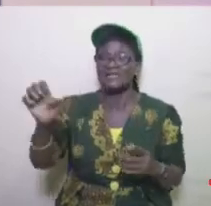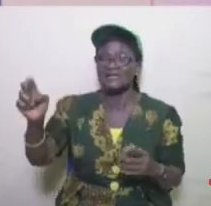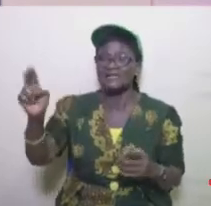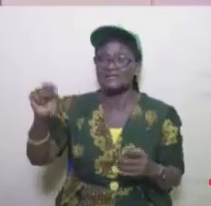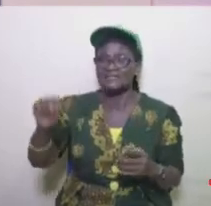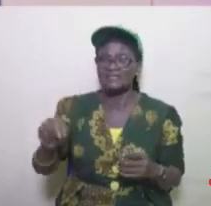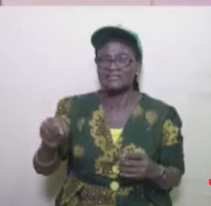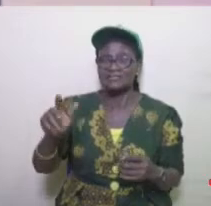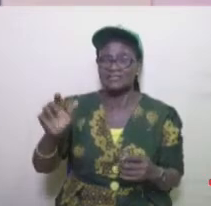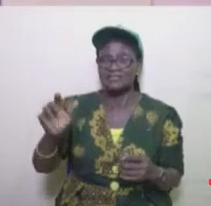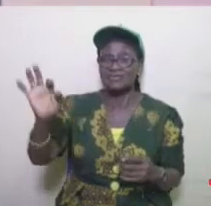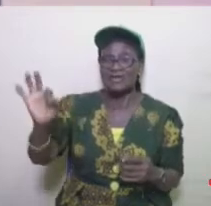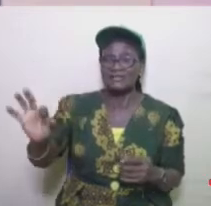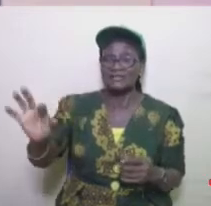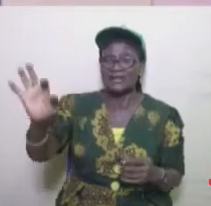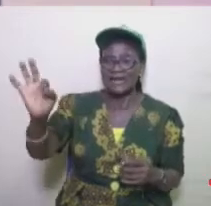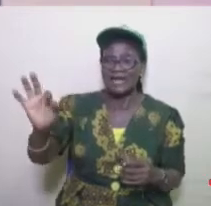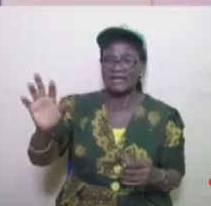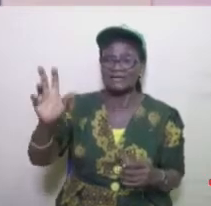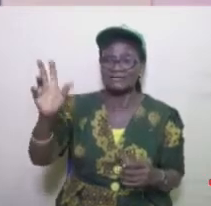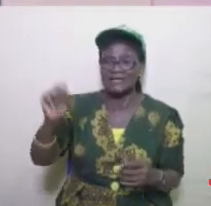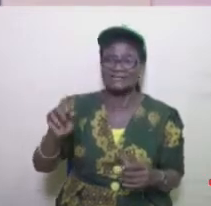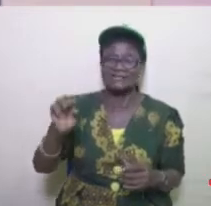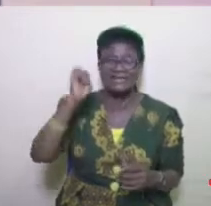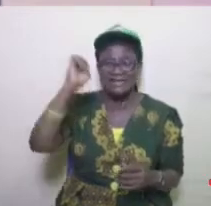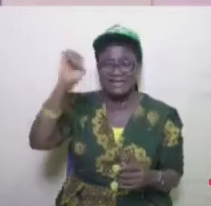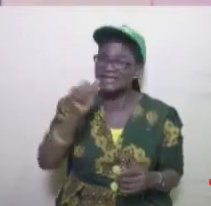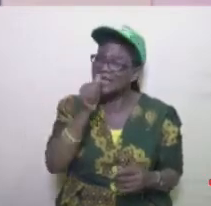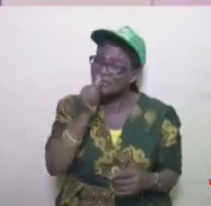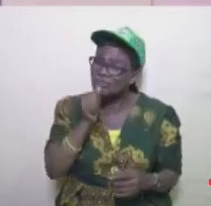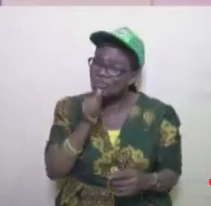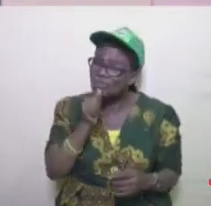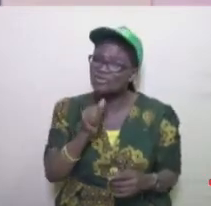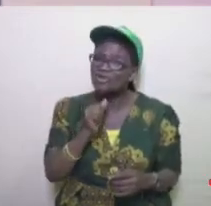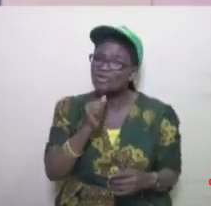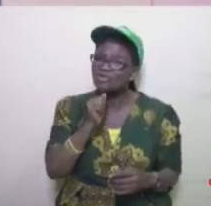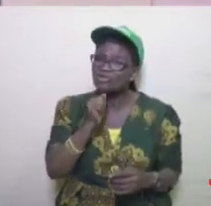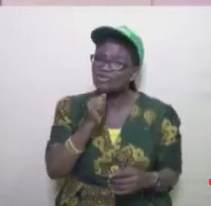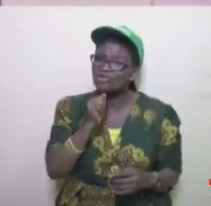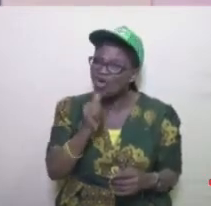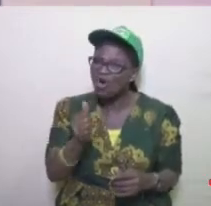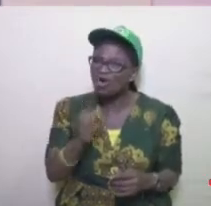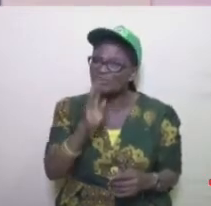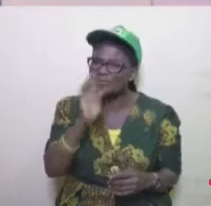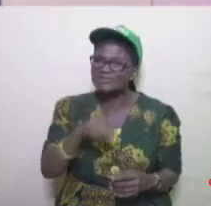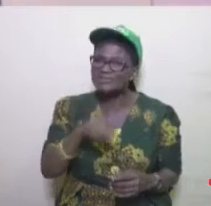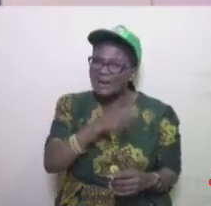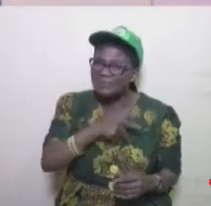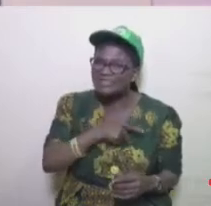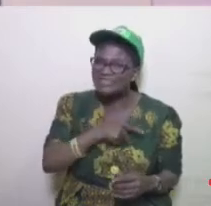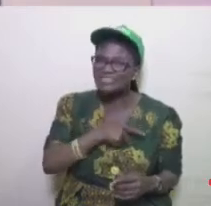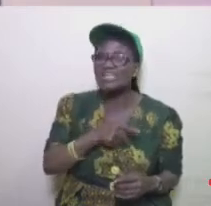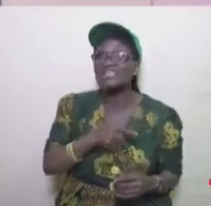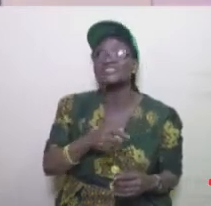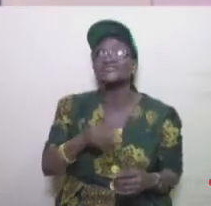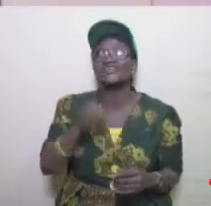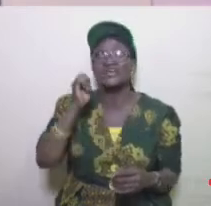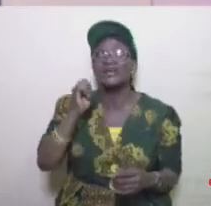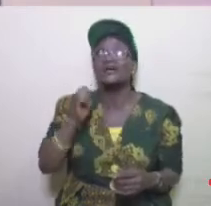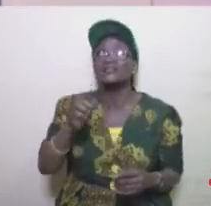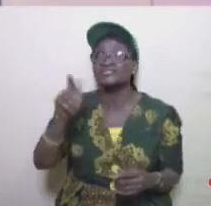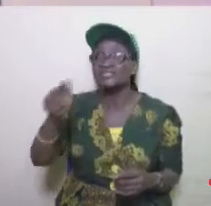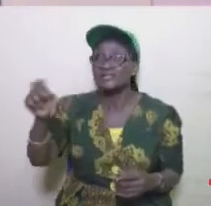Genesis 39:20. He endured ingratitude. Ingratitude. Genesis 40:23.